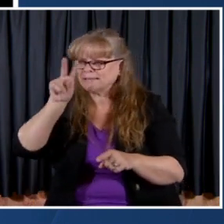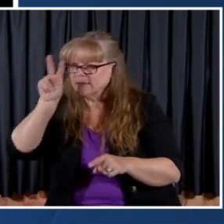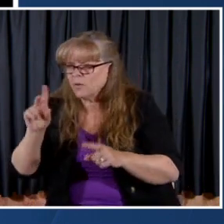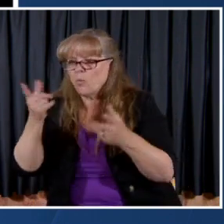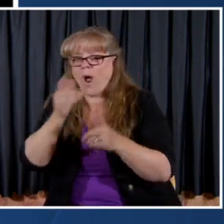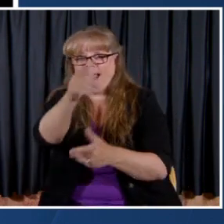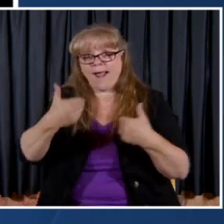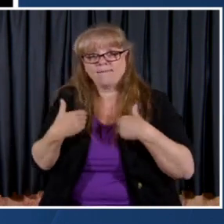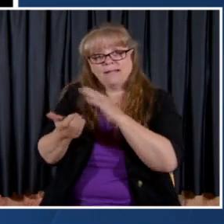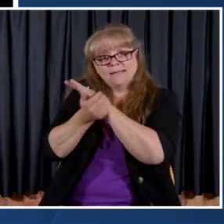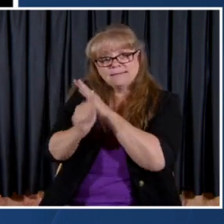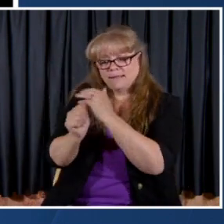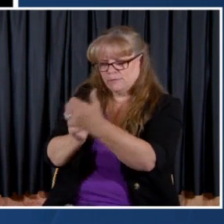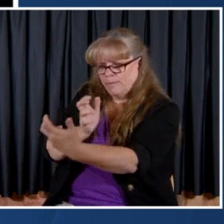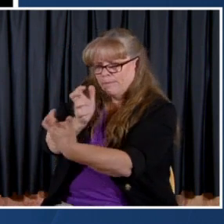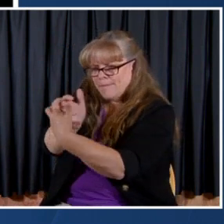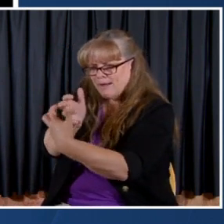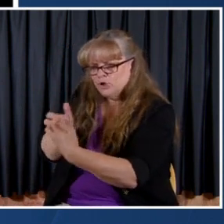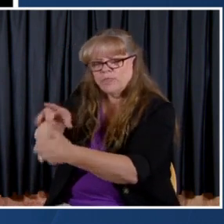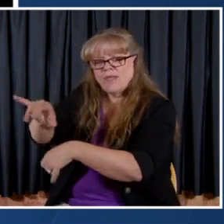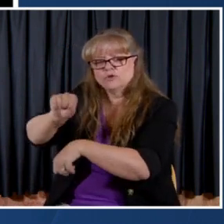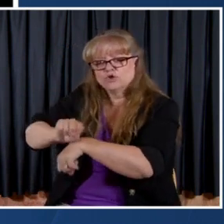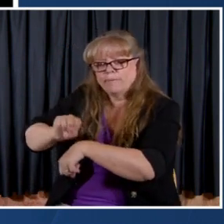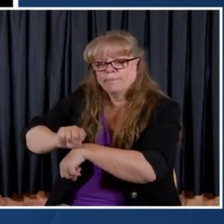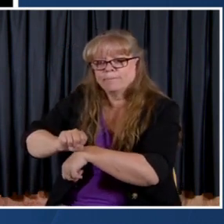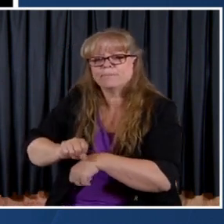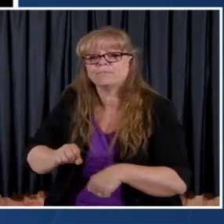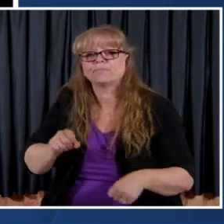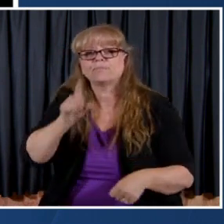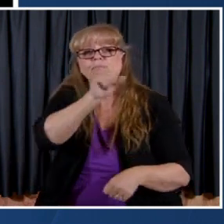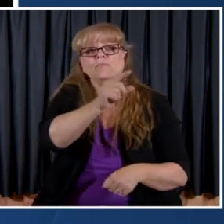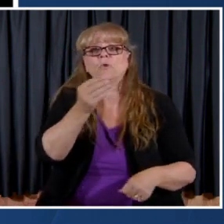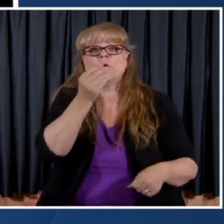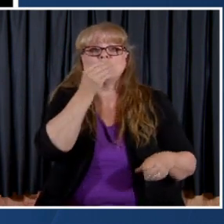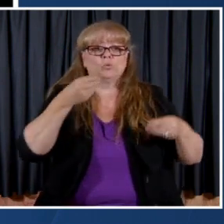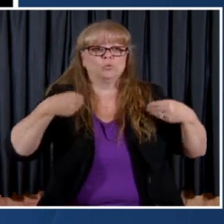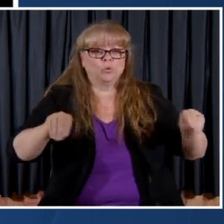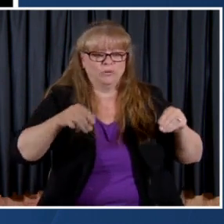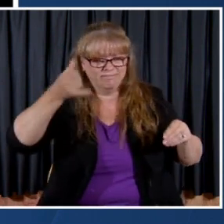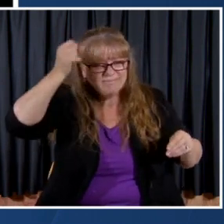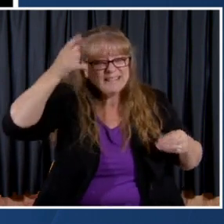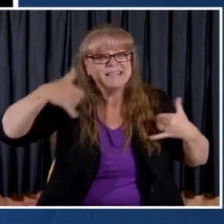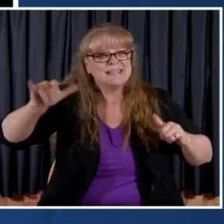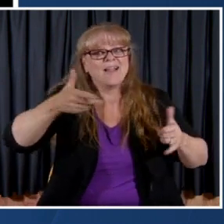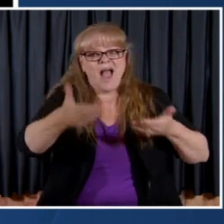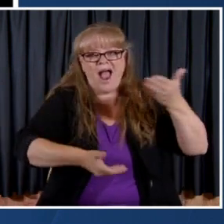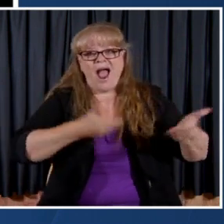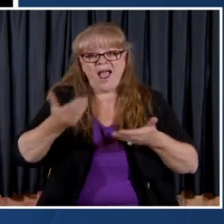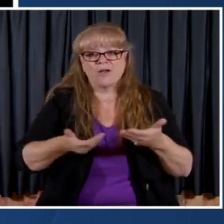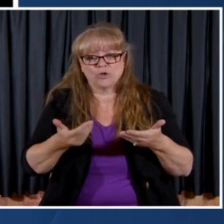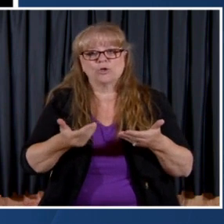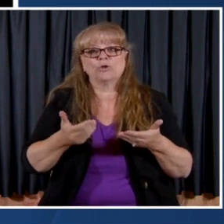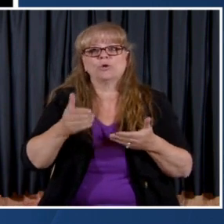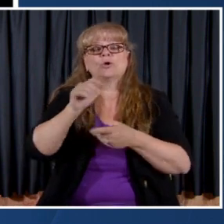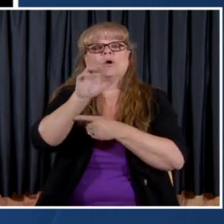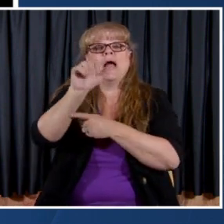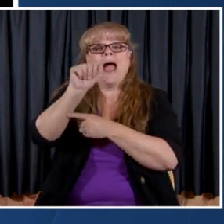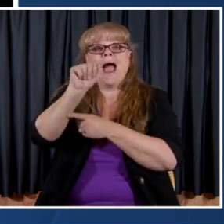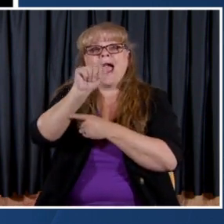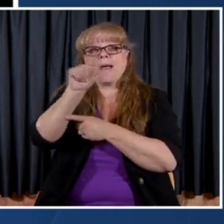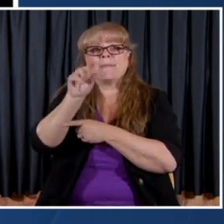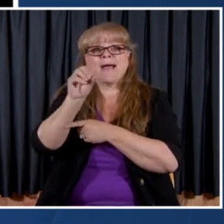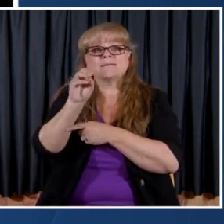are jobs and places that are hiring even in these difficult times. And I know that there are also many Coloradans that, having spent through